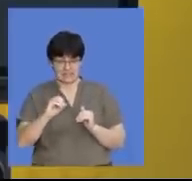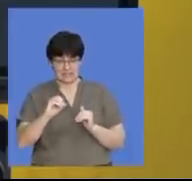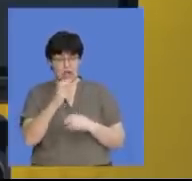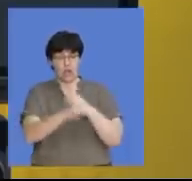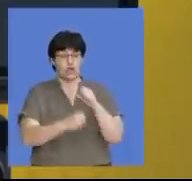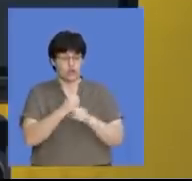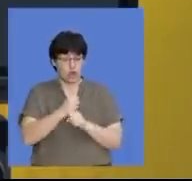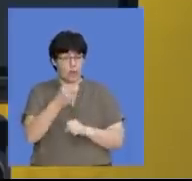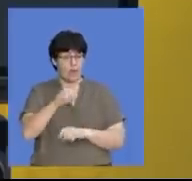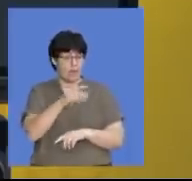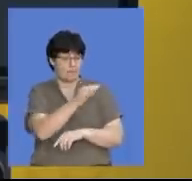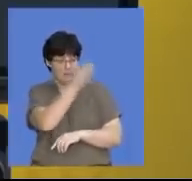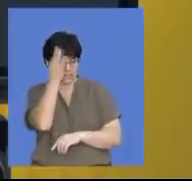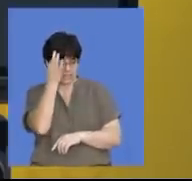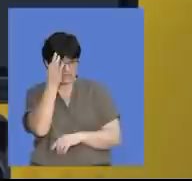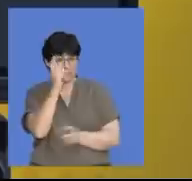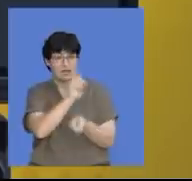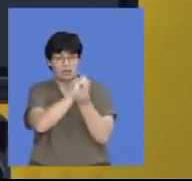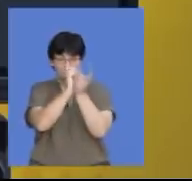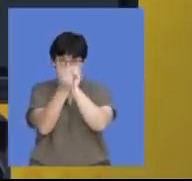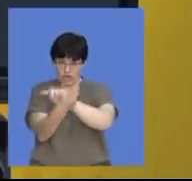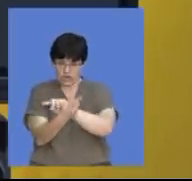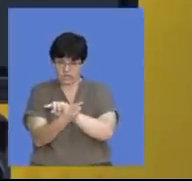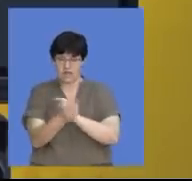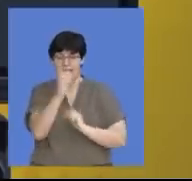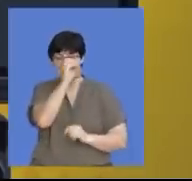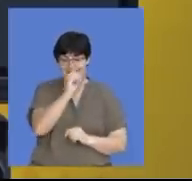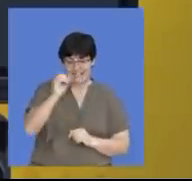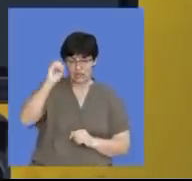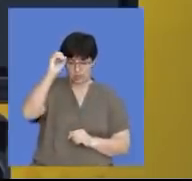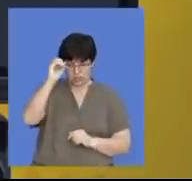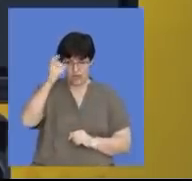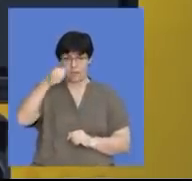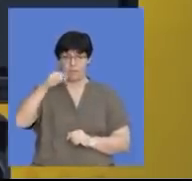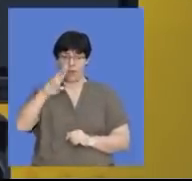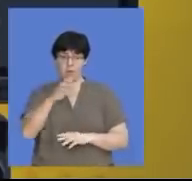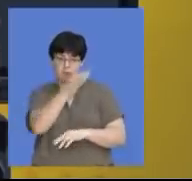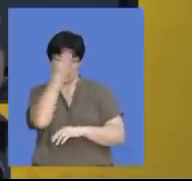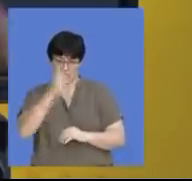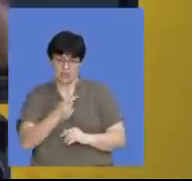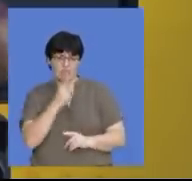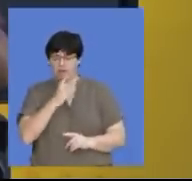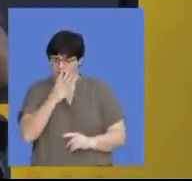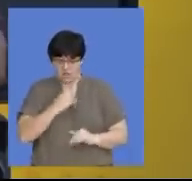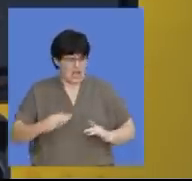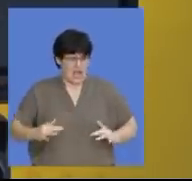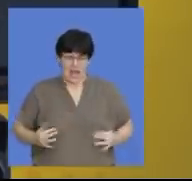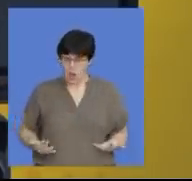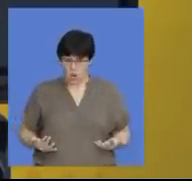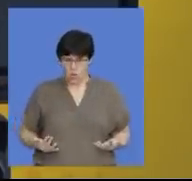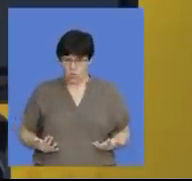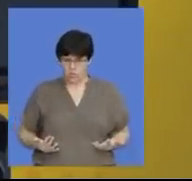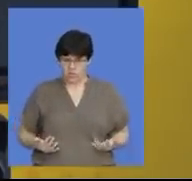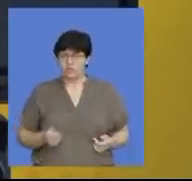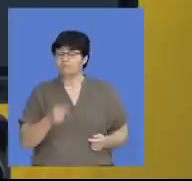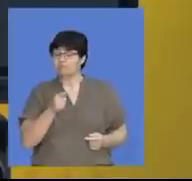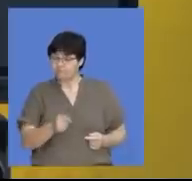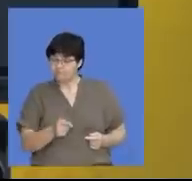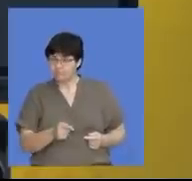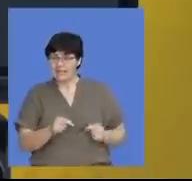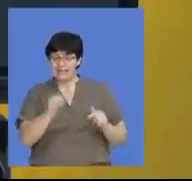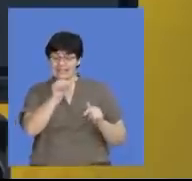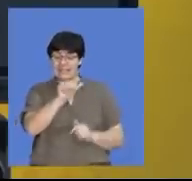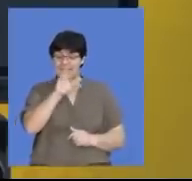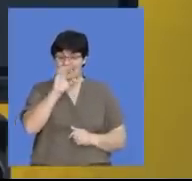minute, you've got to convert that to degrees and minutes. To do this, you've got to ask yourself, how many times does